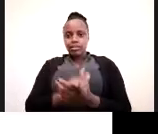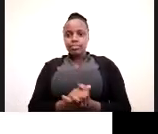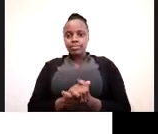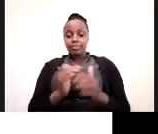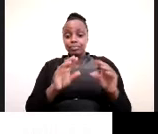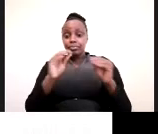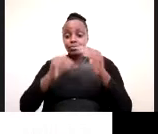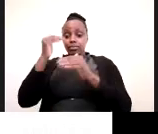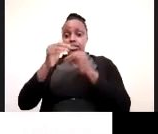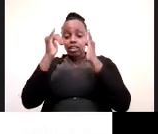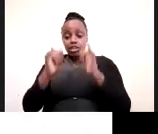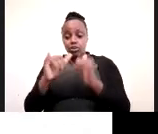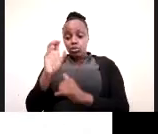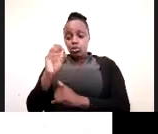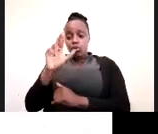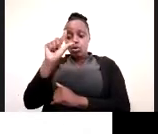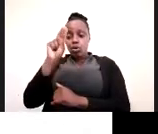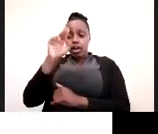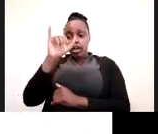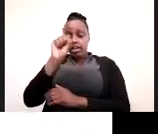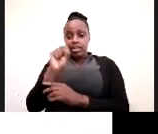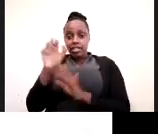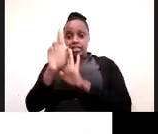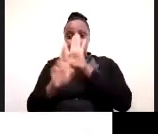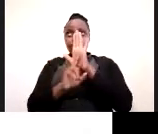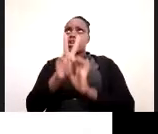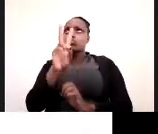new organic regulation, so the regulation